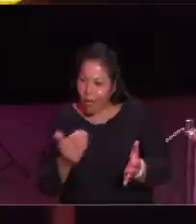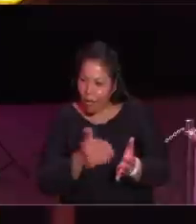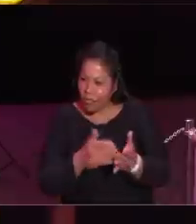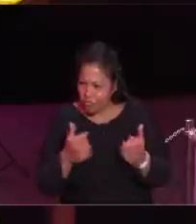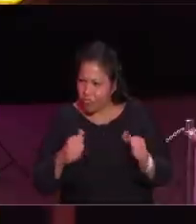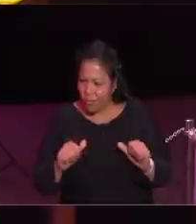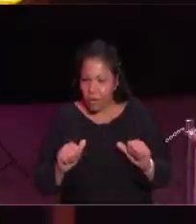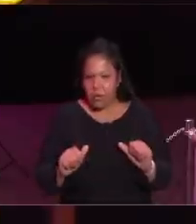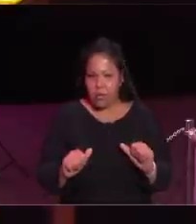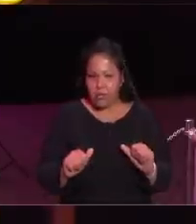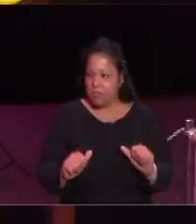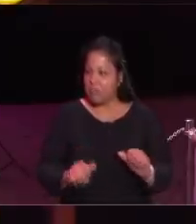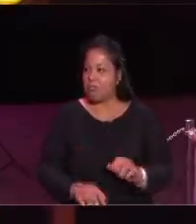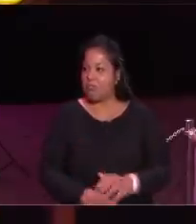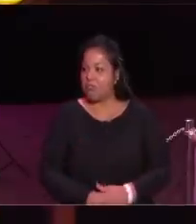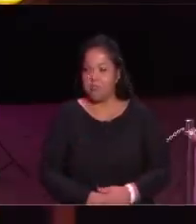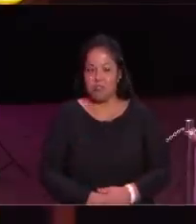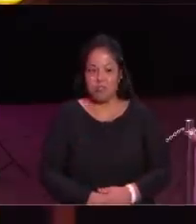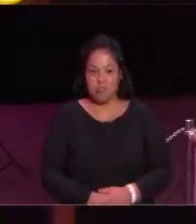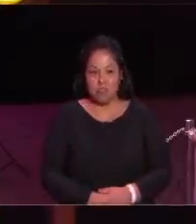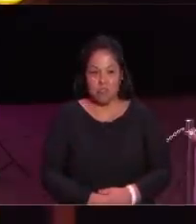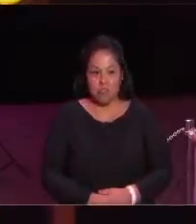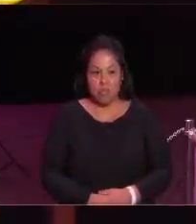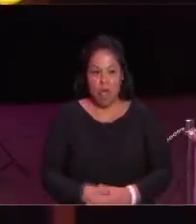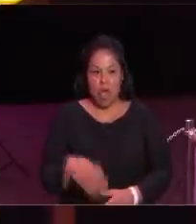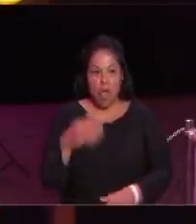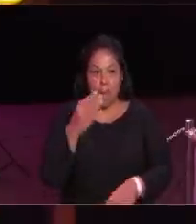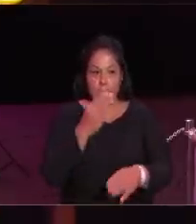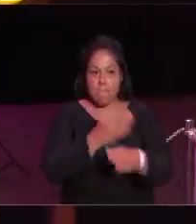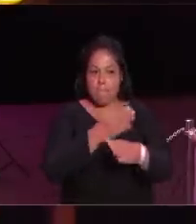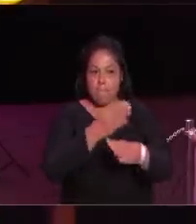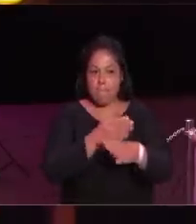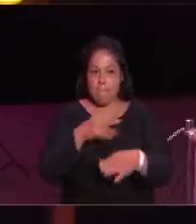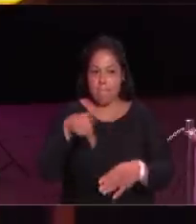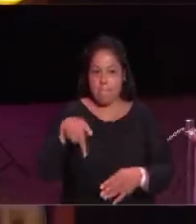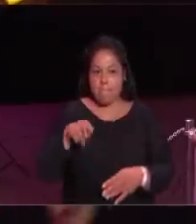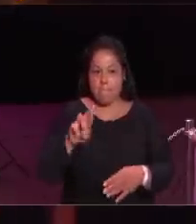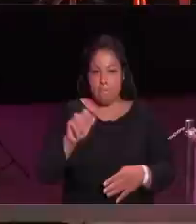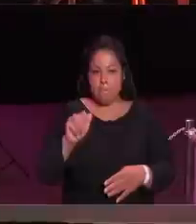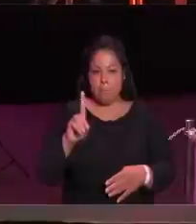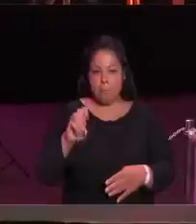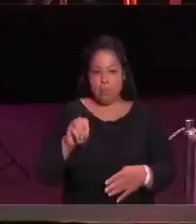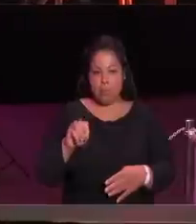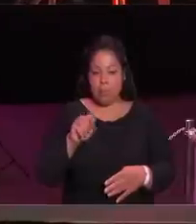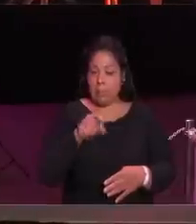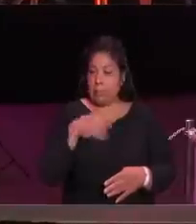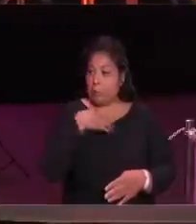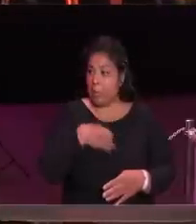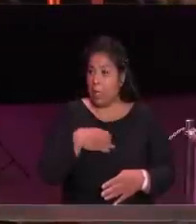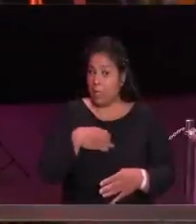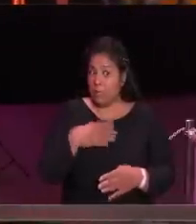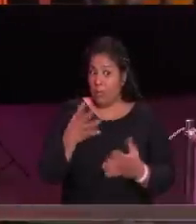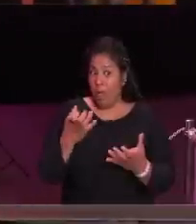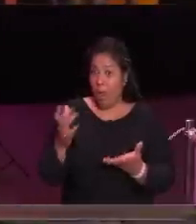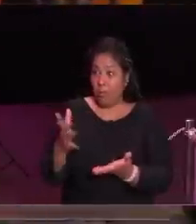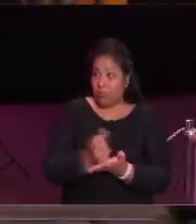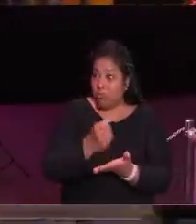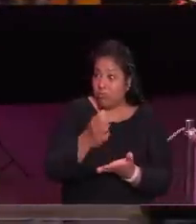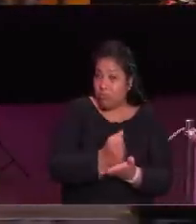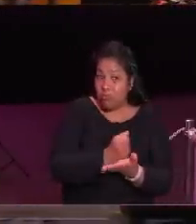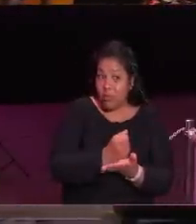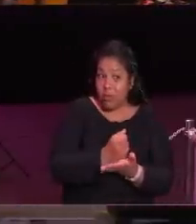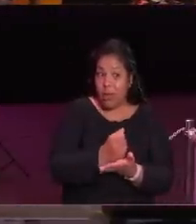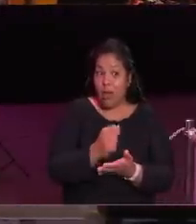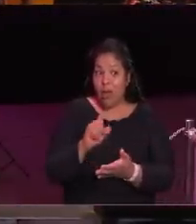something unprecedented. Bishop Prado said that his wish was to collect $100,000. He went